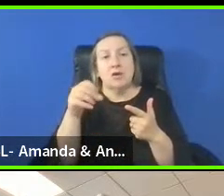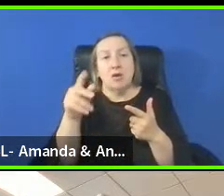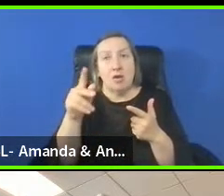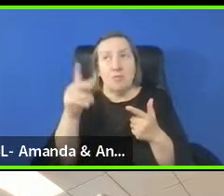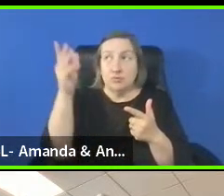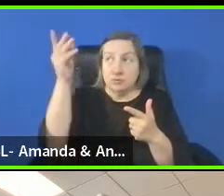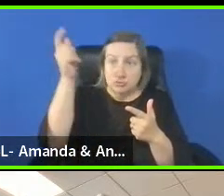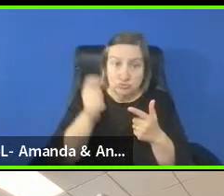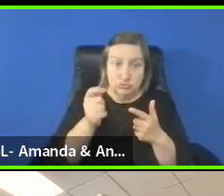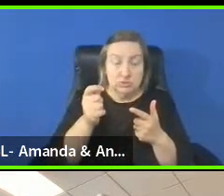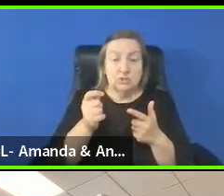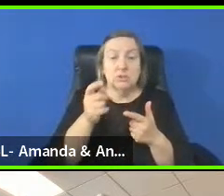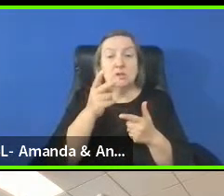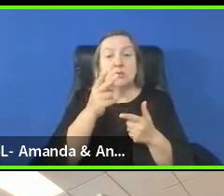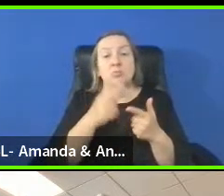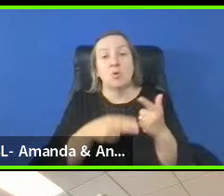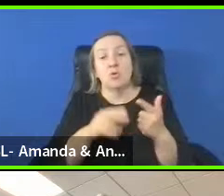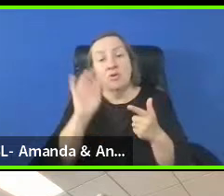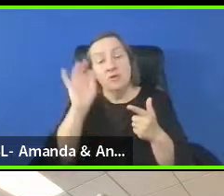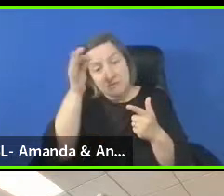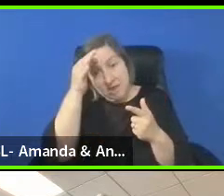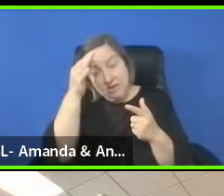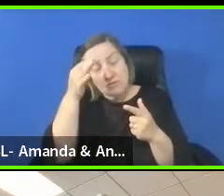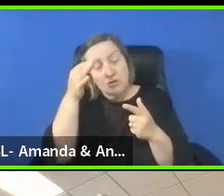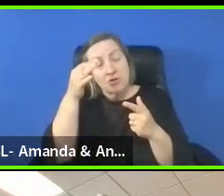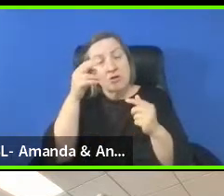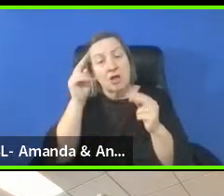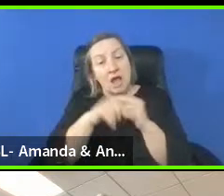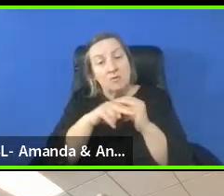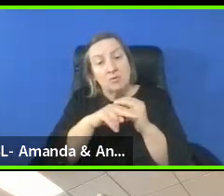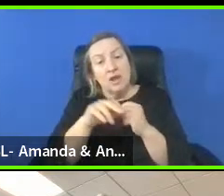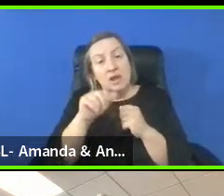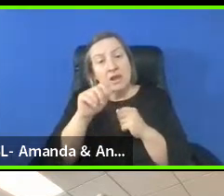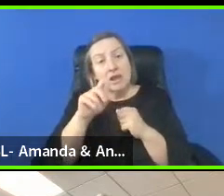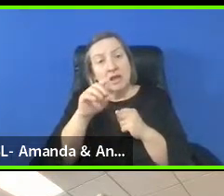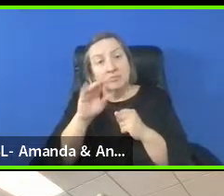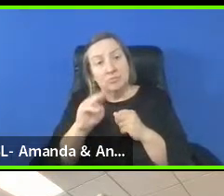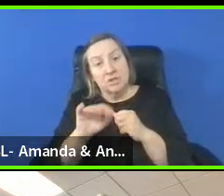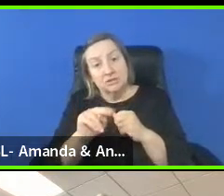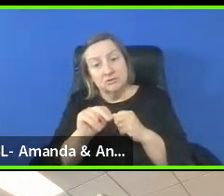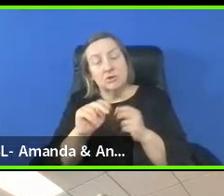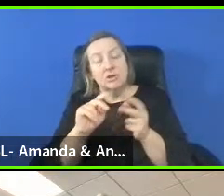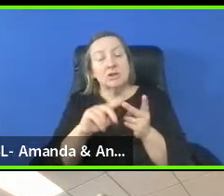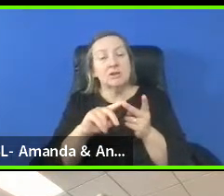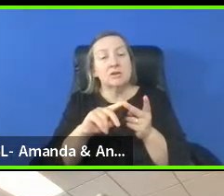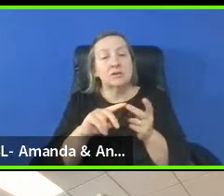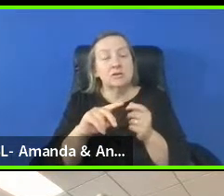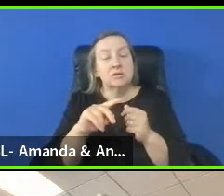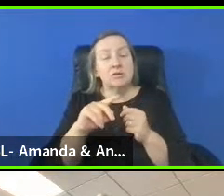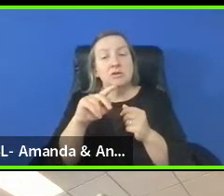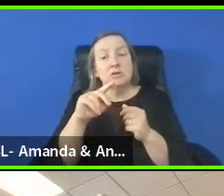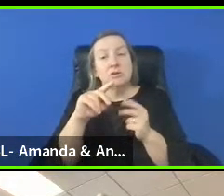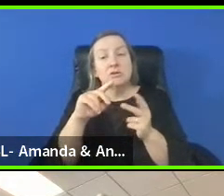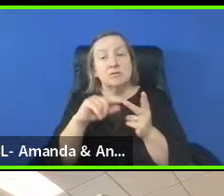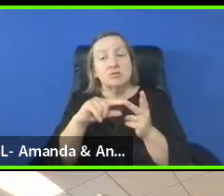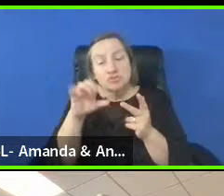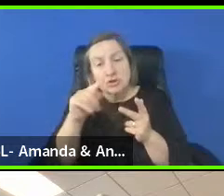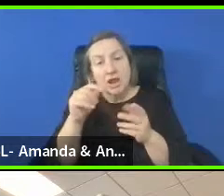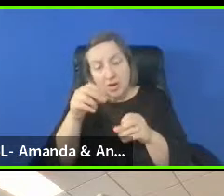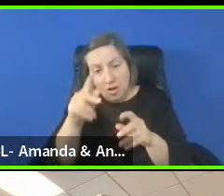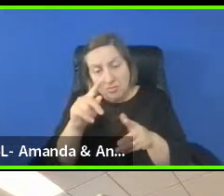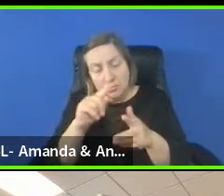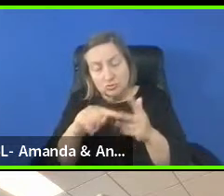opportunities, both Federal Highway Administration and Federal Transit Administration grant opportunities.